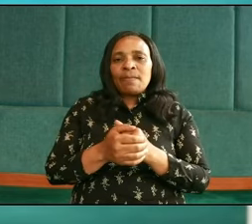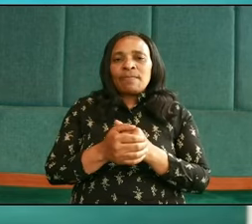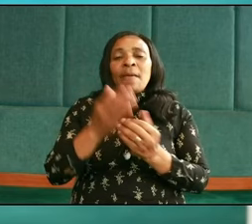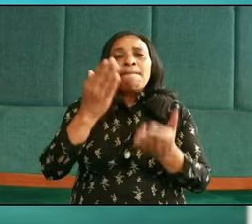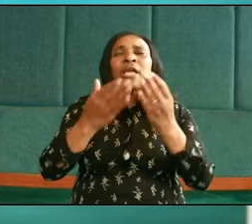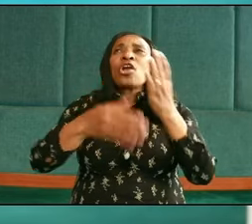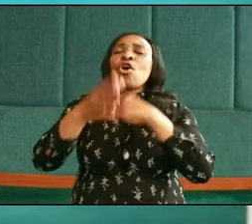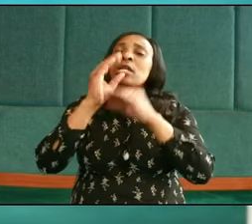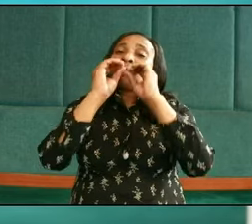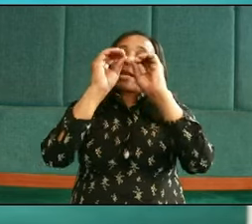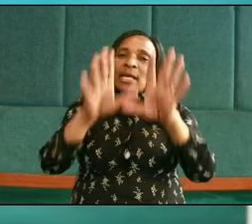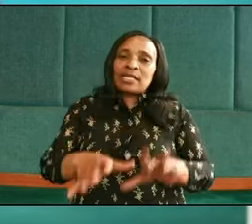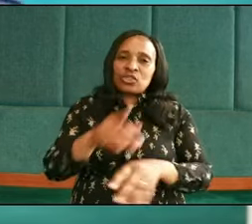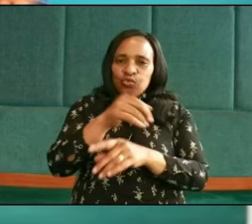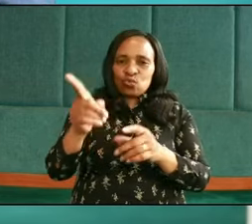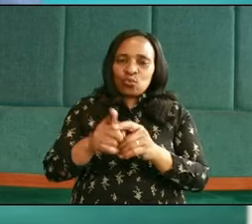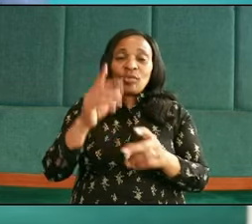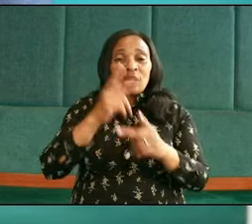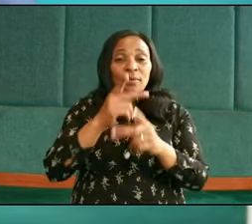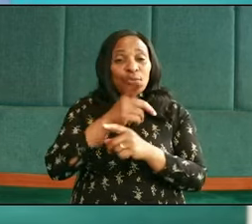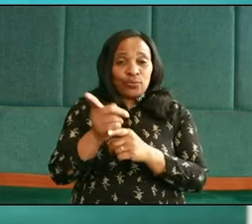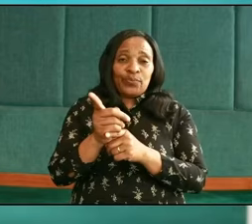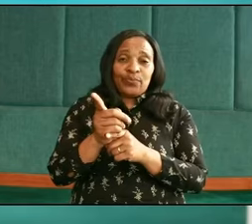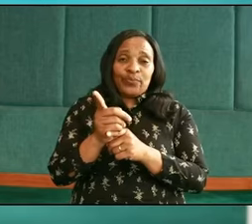May God bless you. May God keep you.